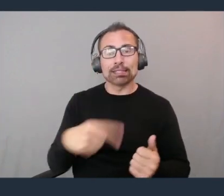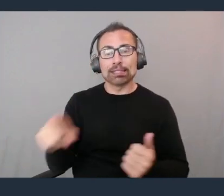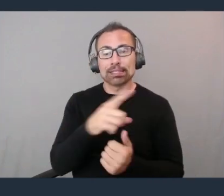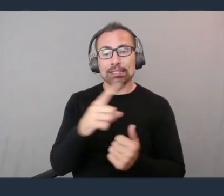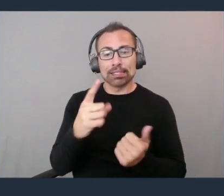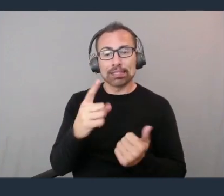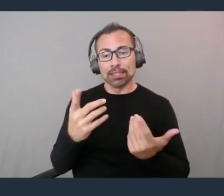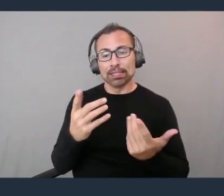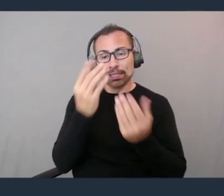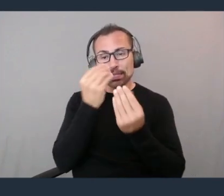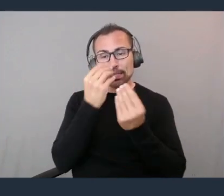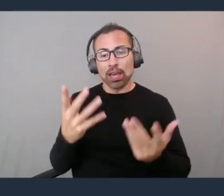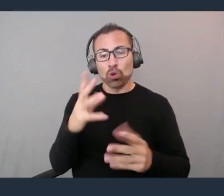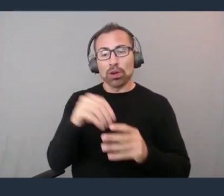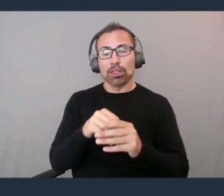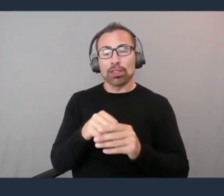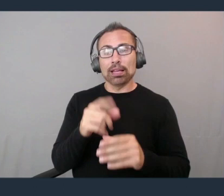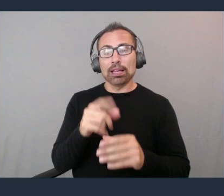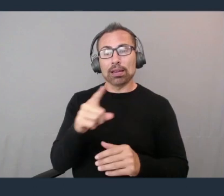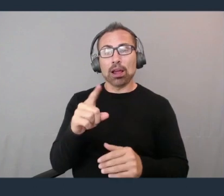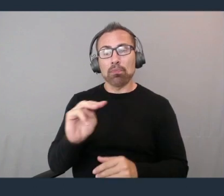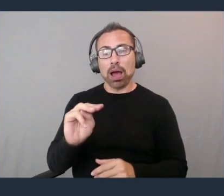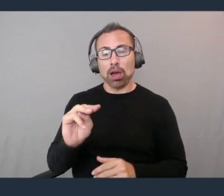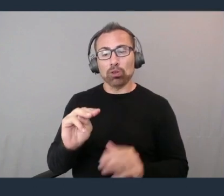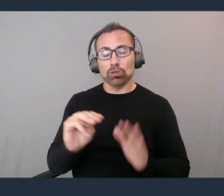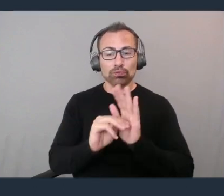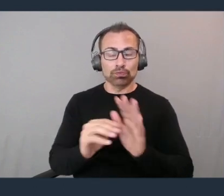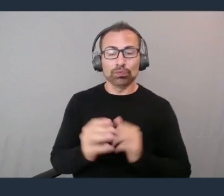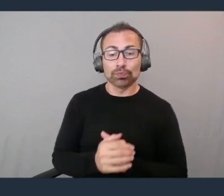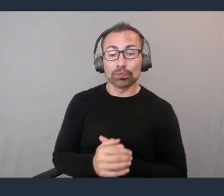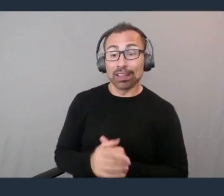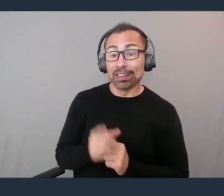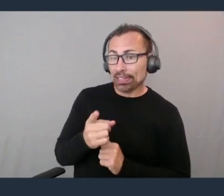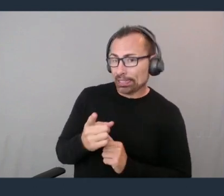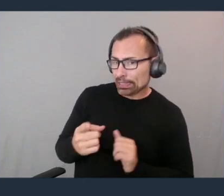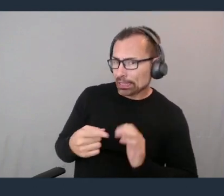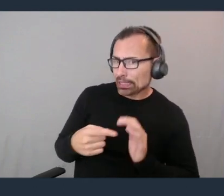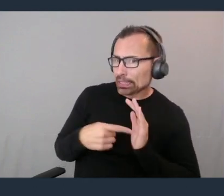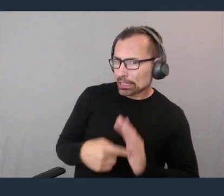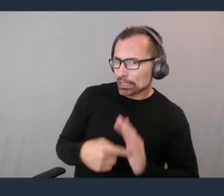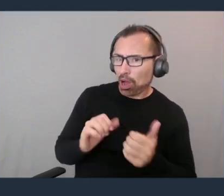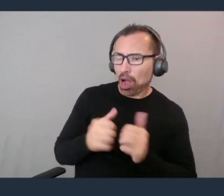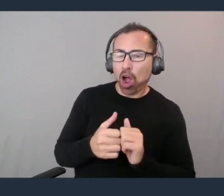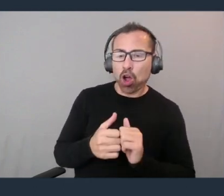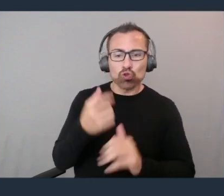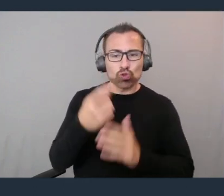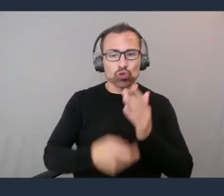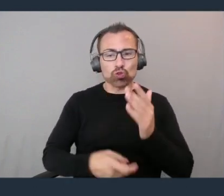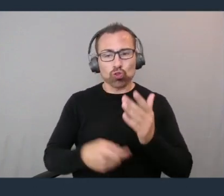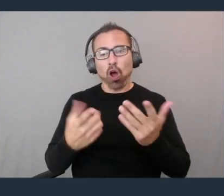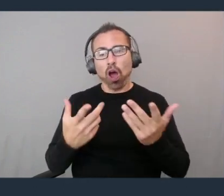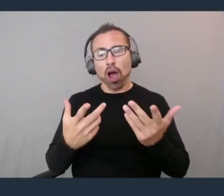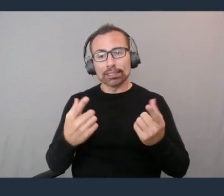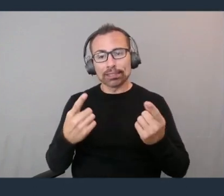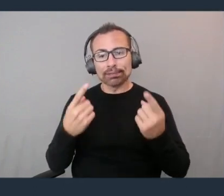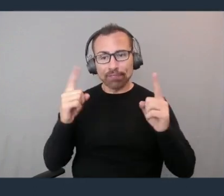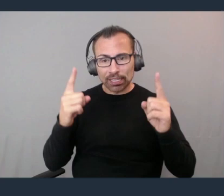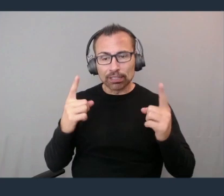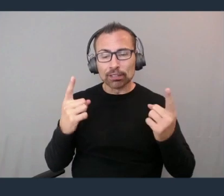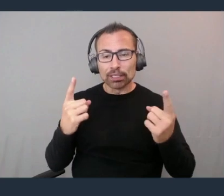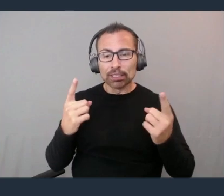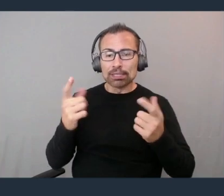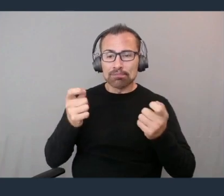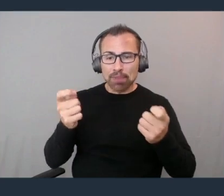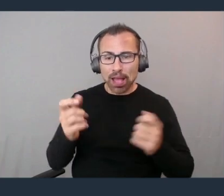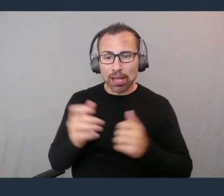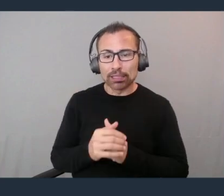models. This is an example of how you can cost effectively manage petabytes of archive data and still put it to use